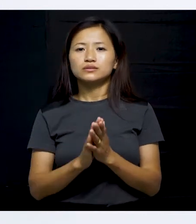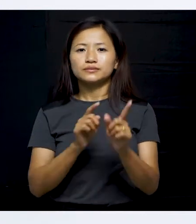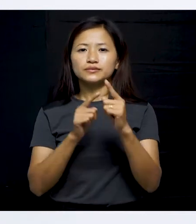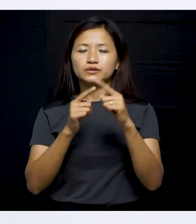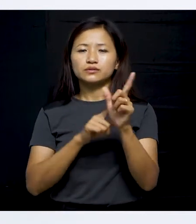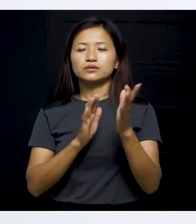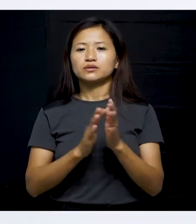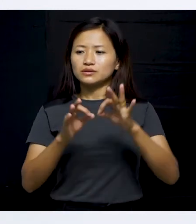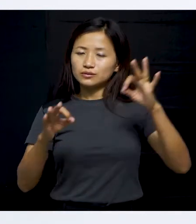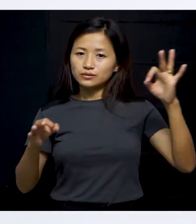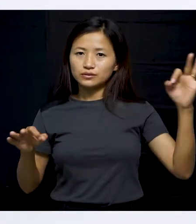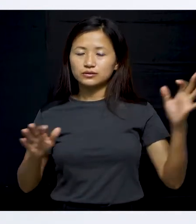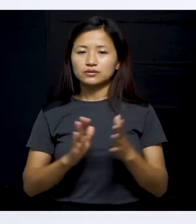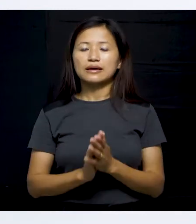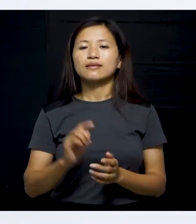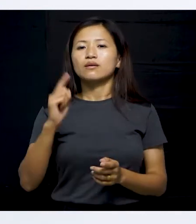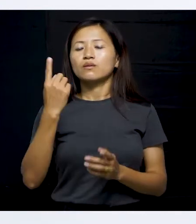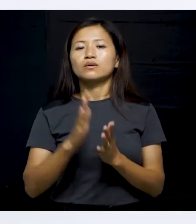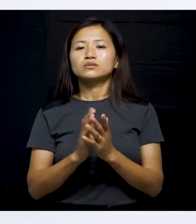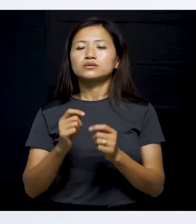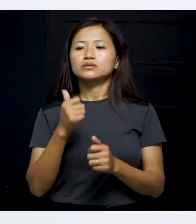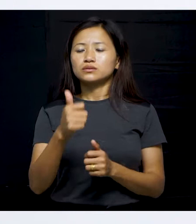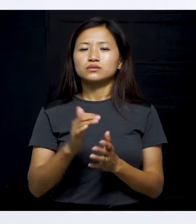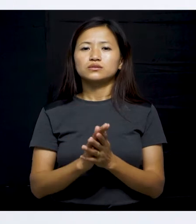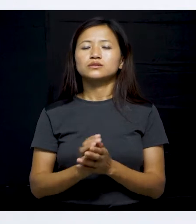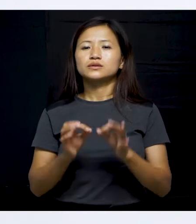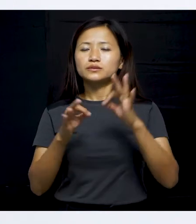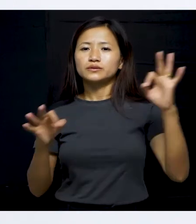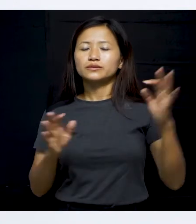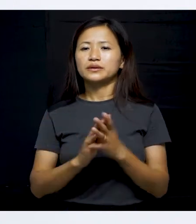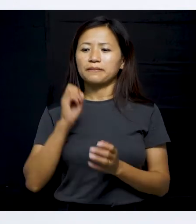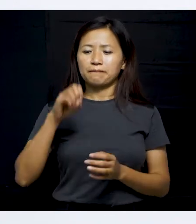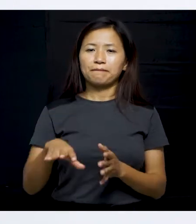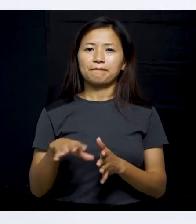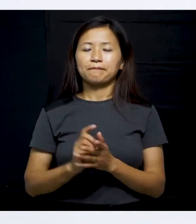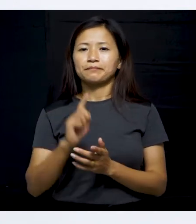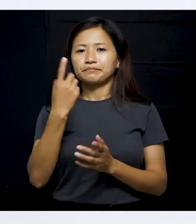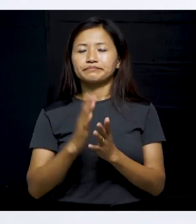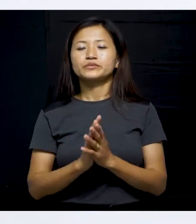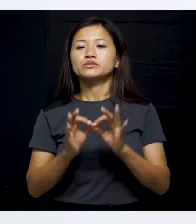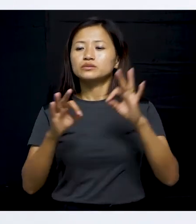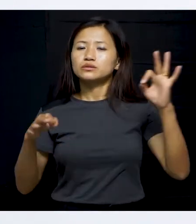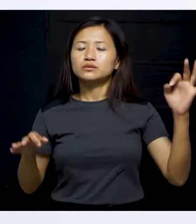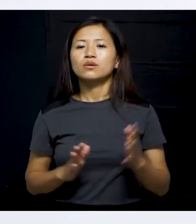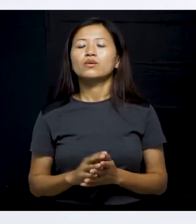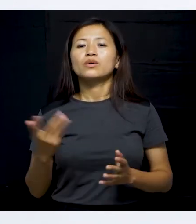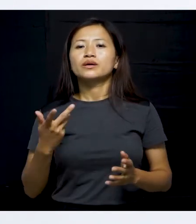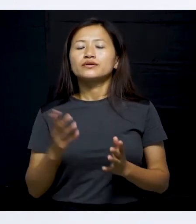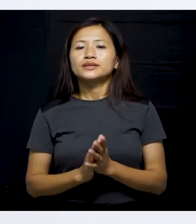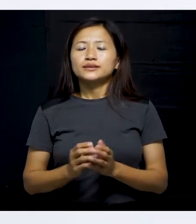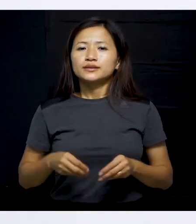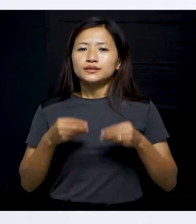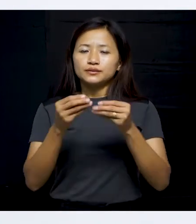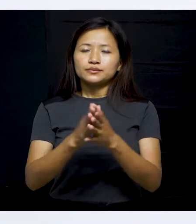One was the good spirit and the other one was the bad spirit. And whenever they worship the good spirit